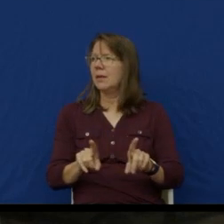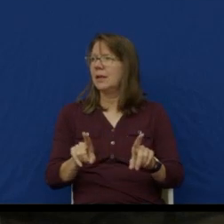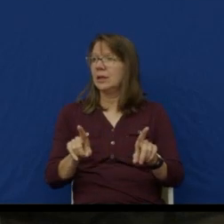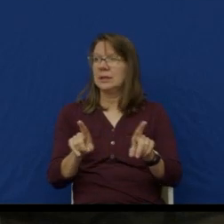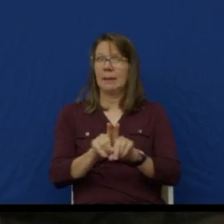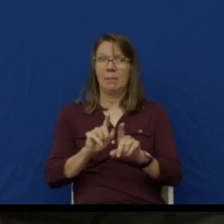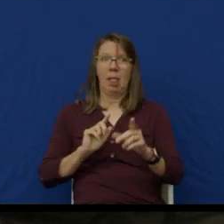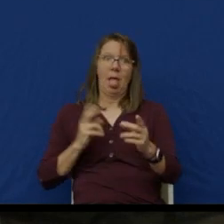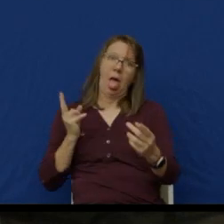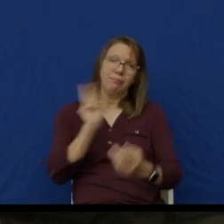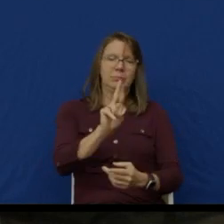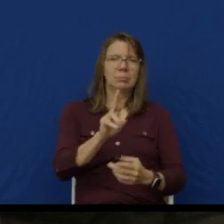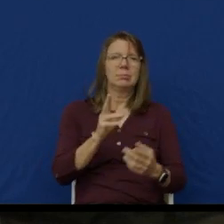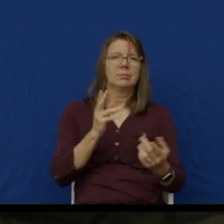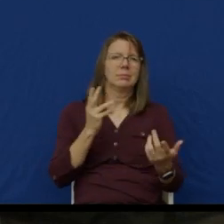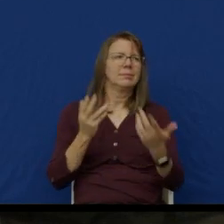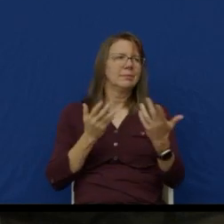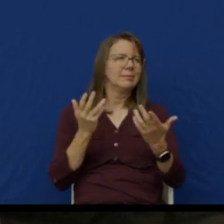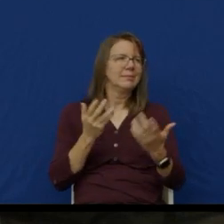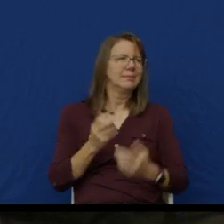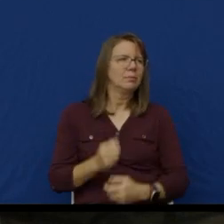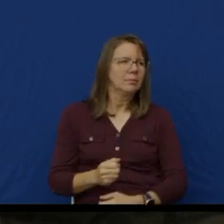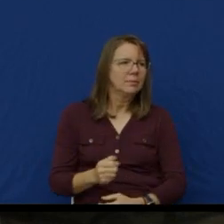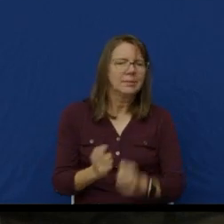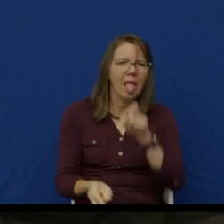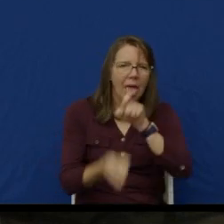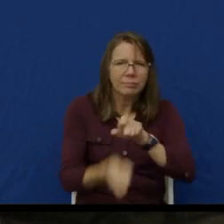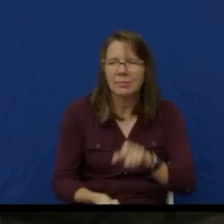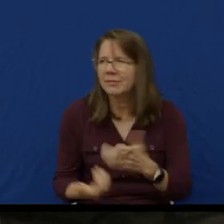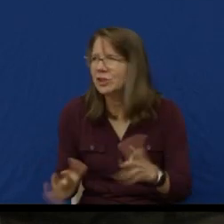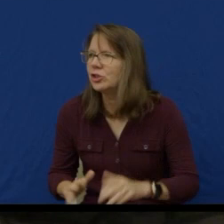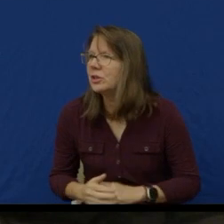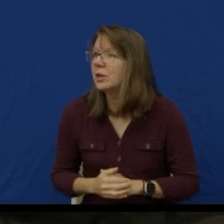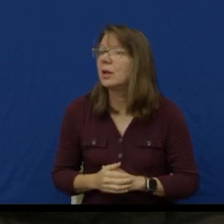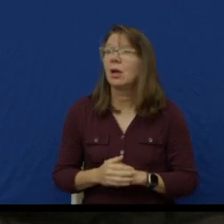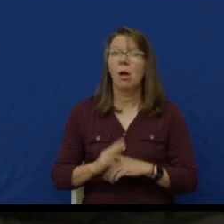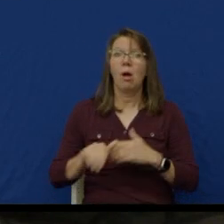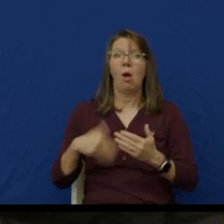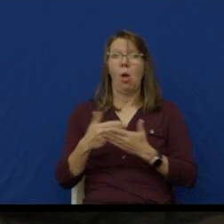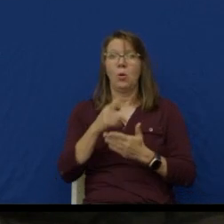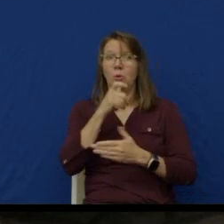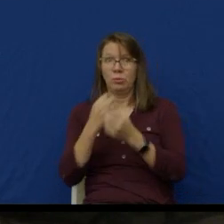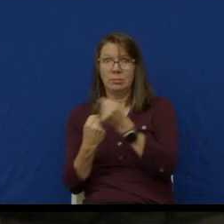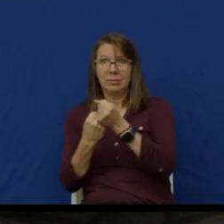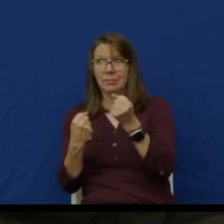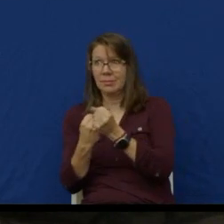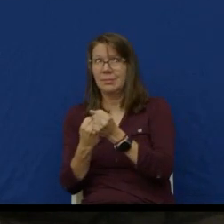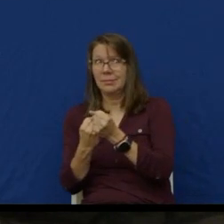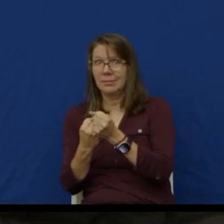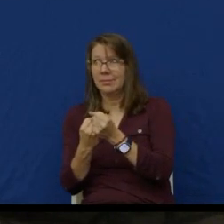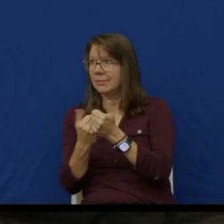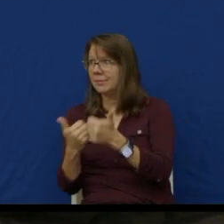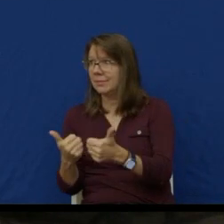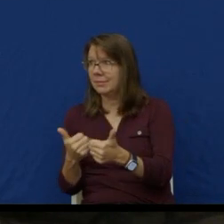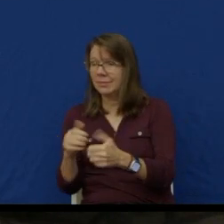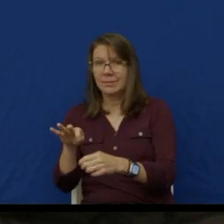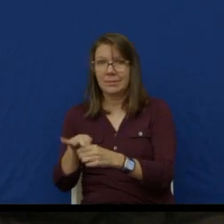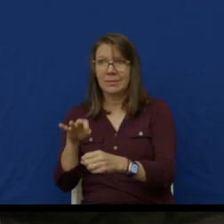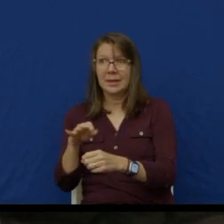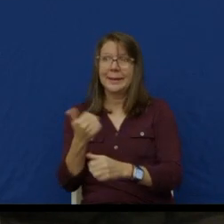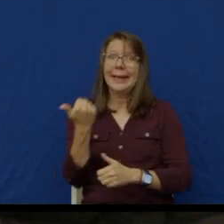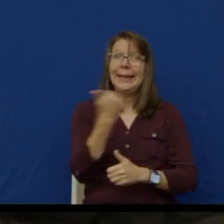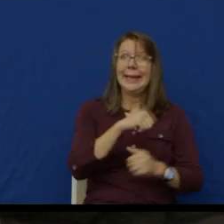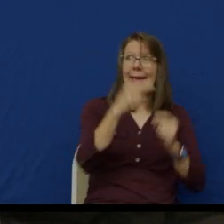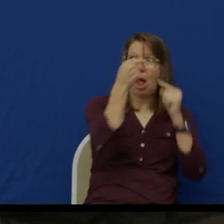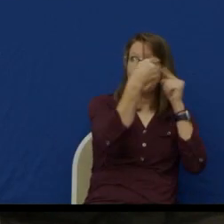I think I have to put the question. All those in favor say aye. Aye. Is there any